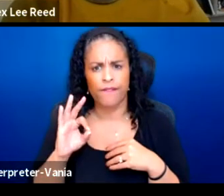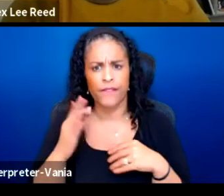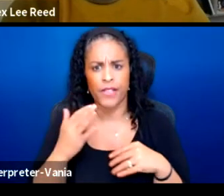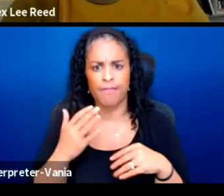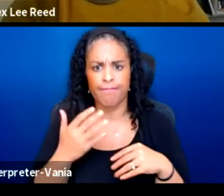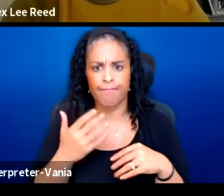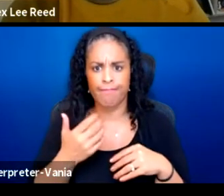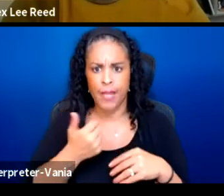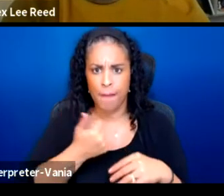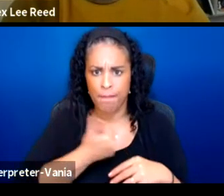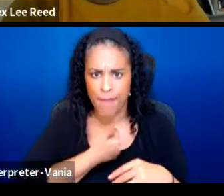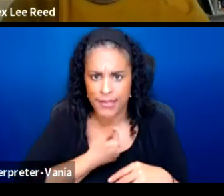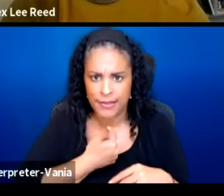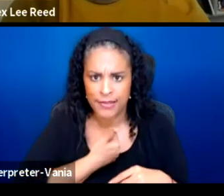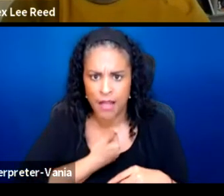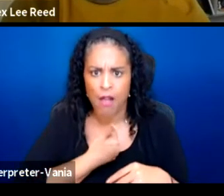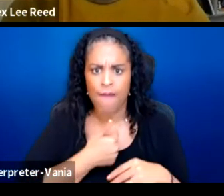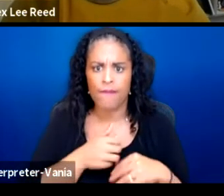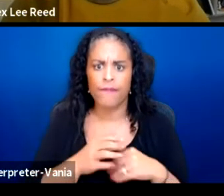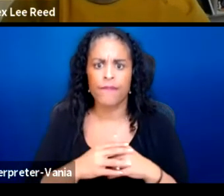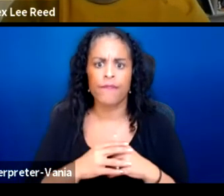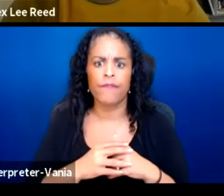myself and my